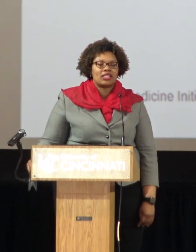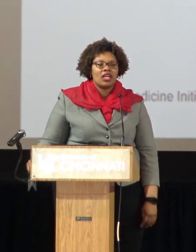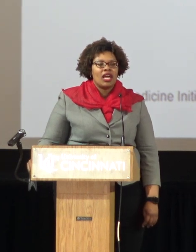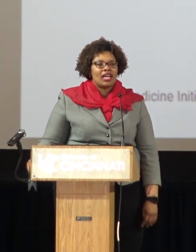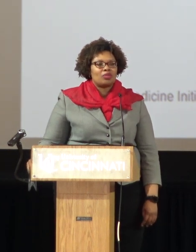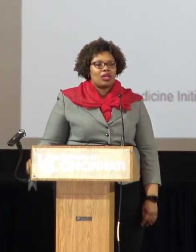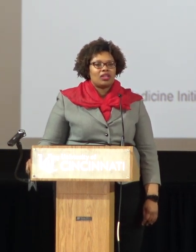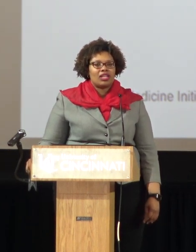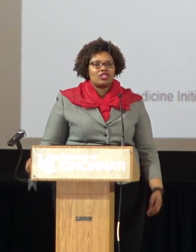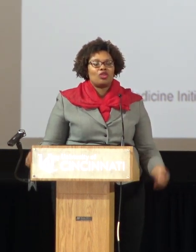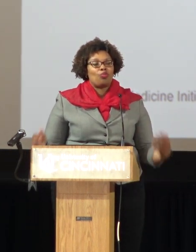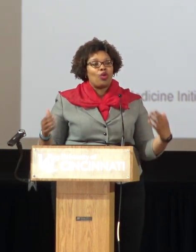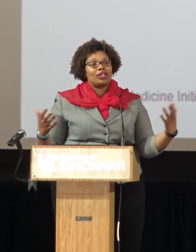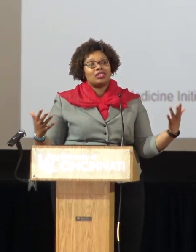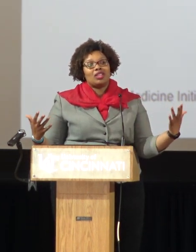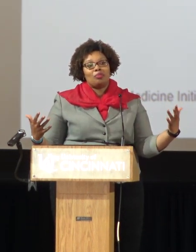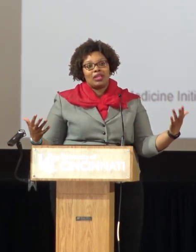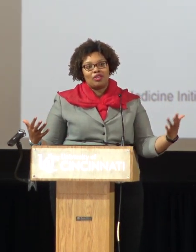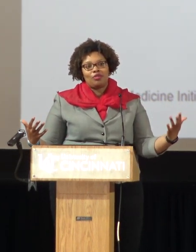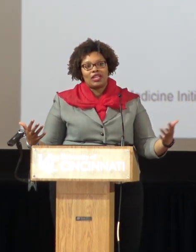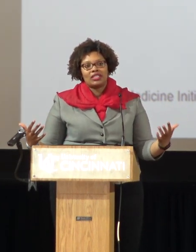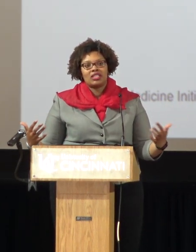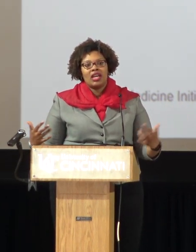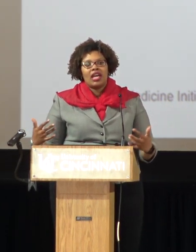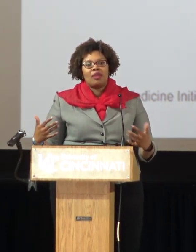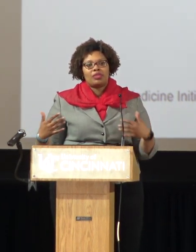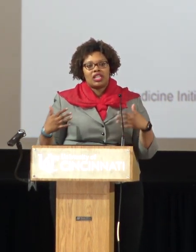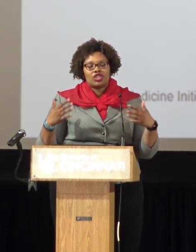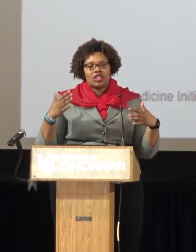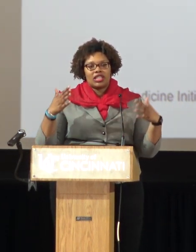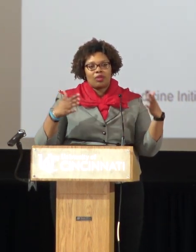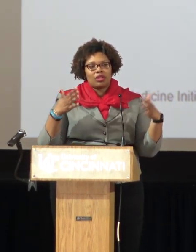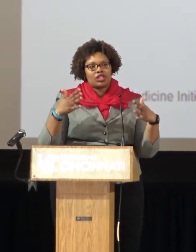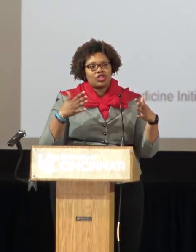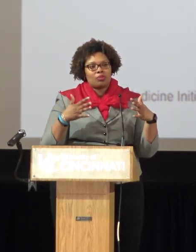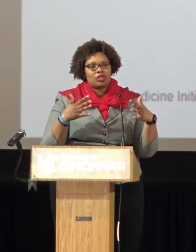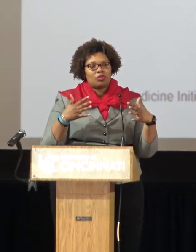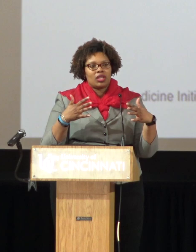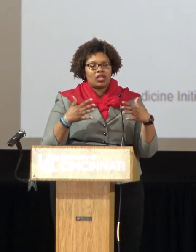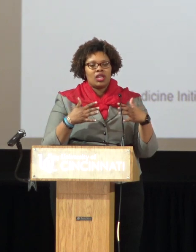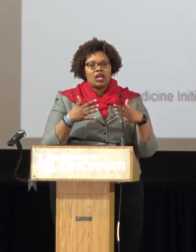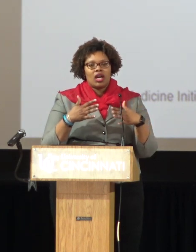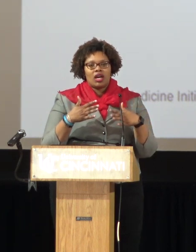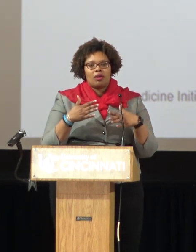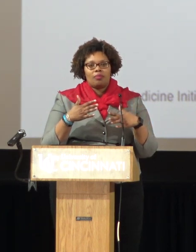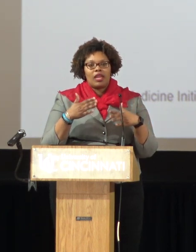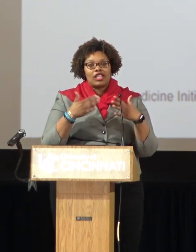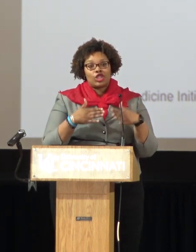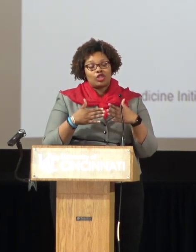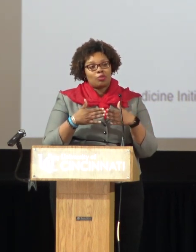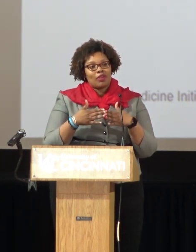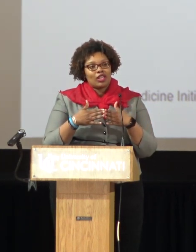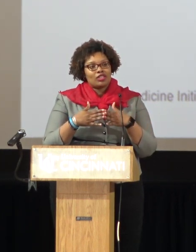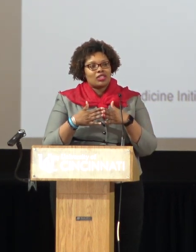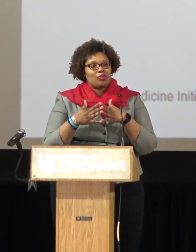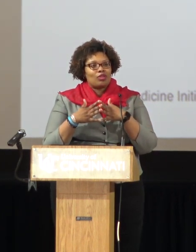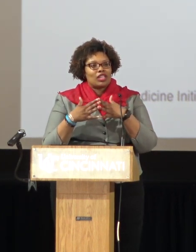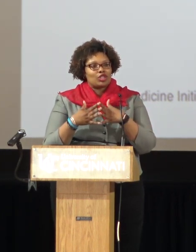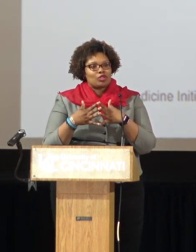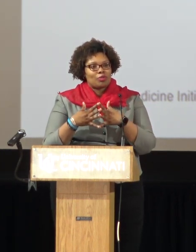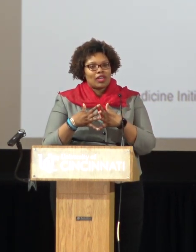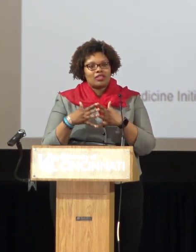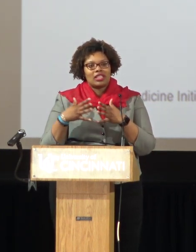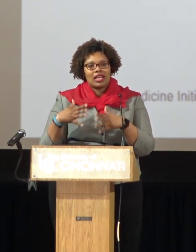that's asked, as well as what is the benefit and potentially that relationship between insurance providers, and